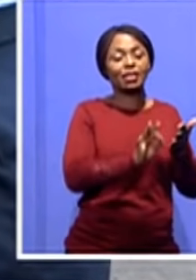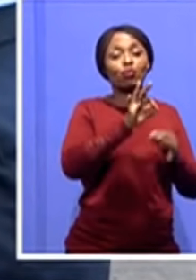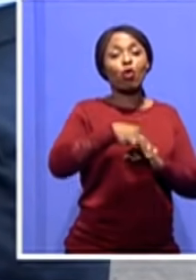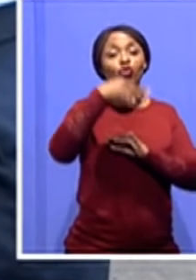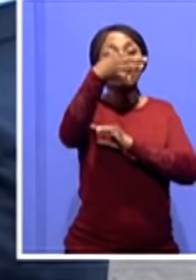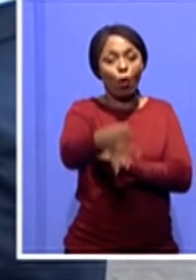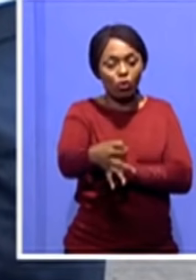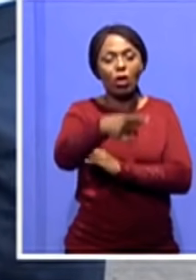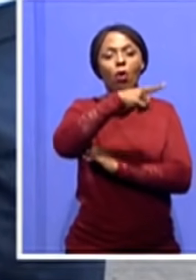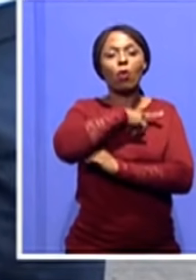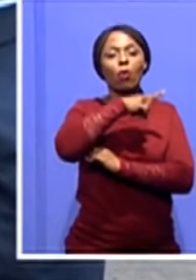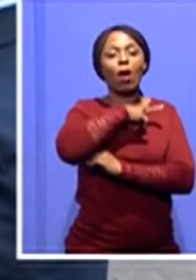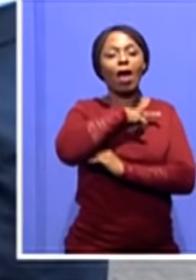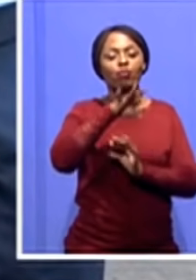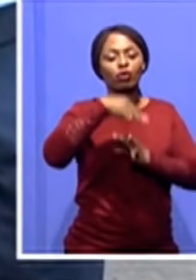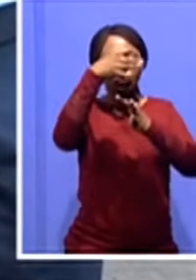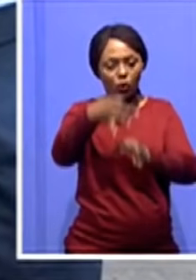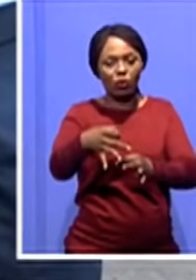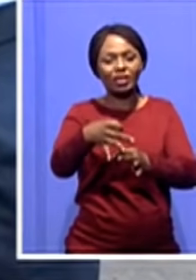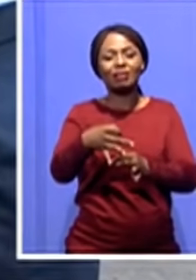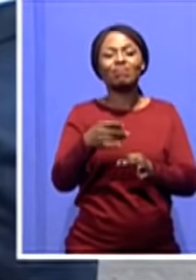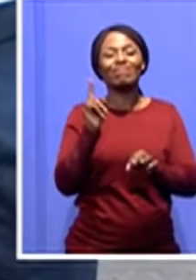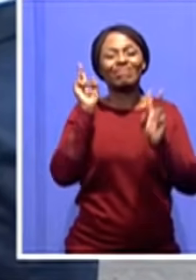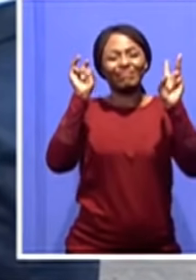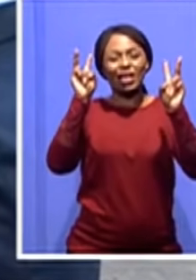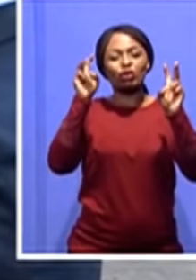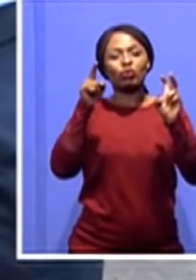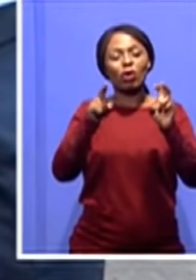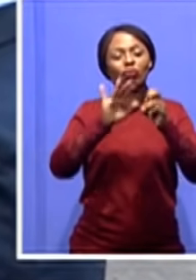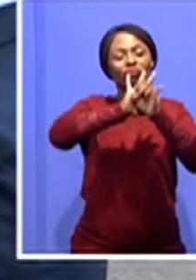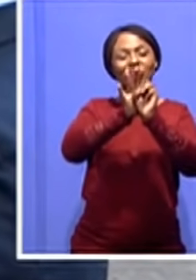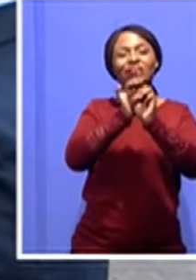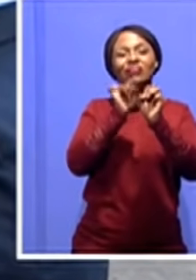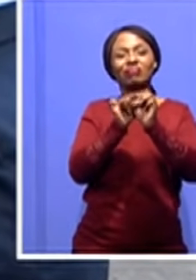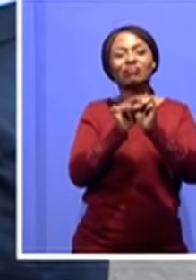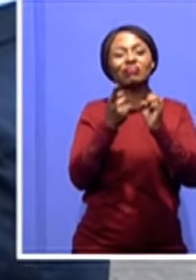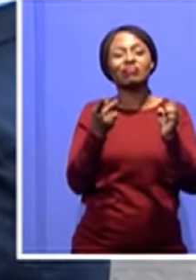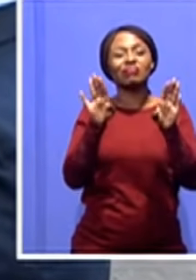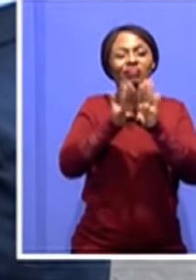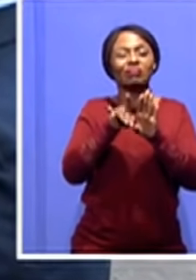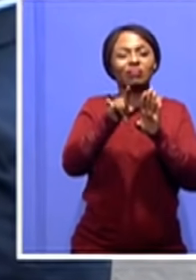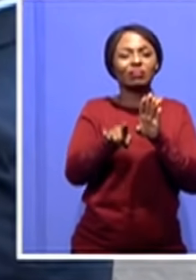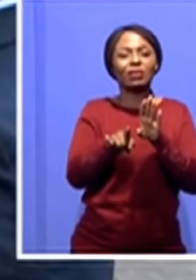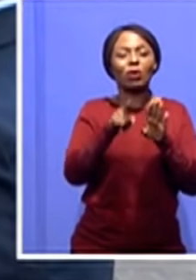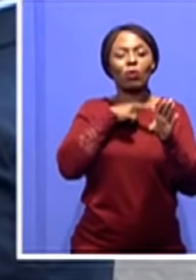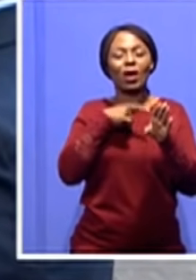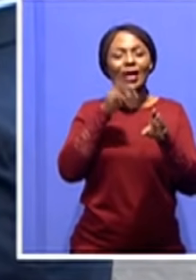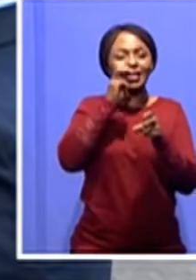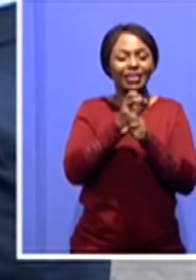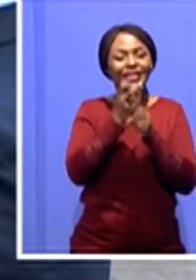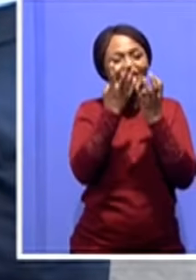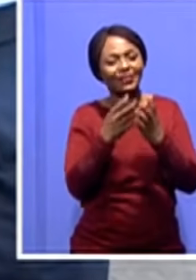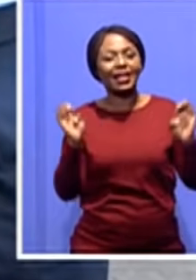environment, which is unconstitutional, to conduct elections which are supposed to be in a free and fair environment. But all